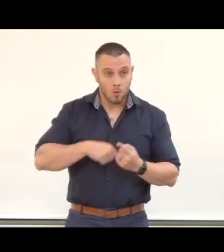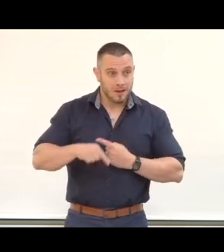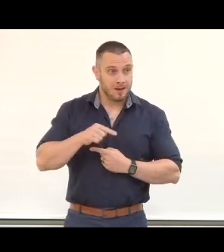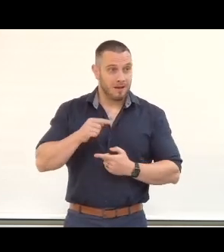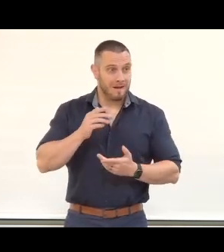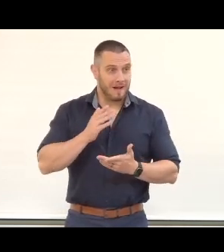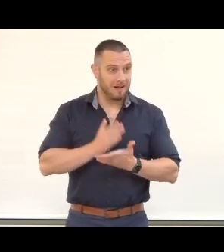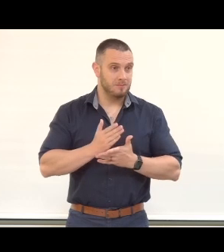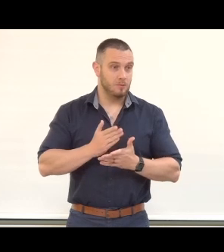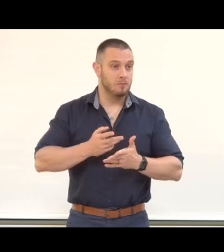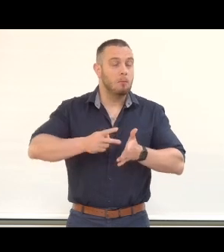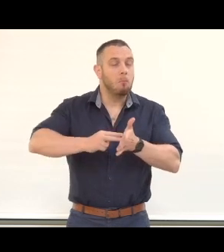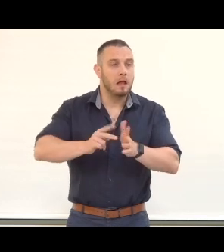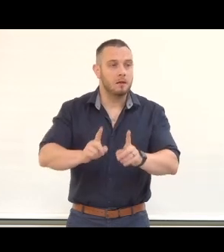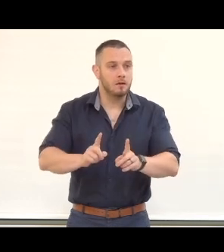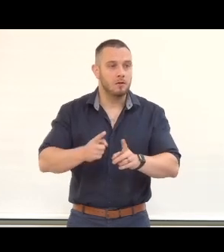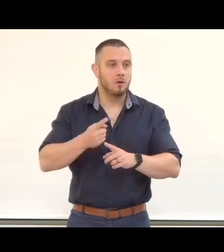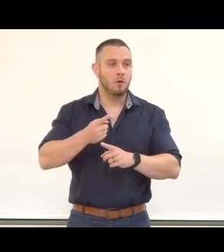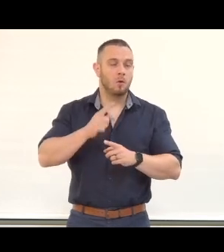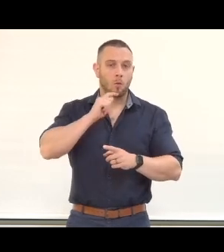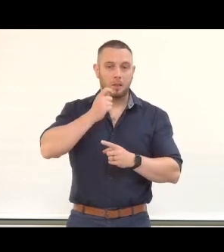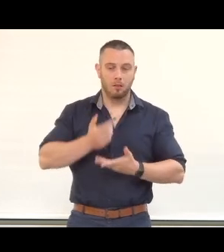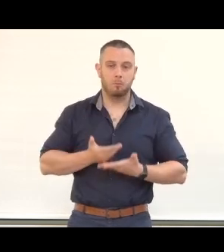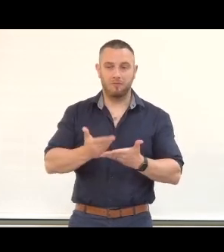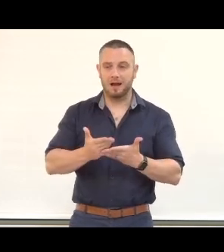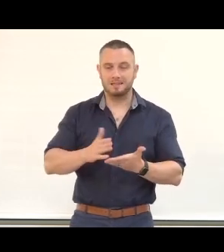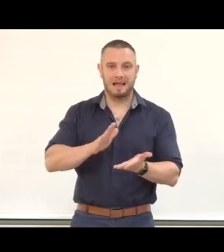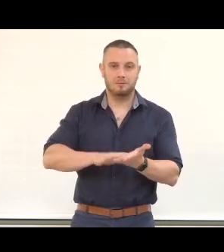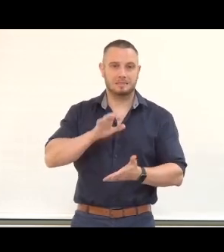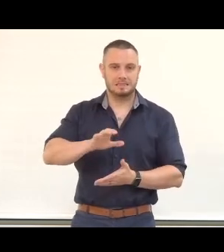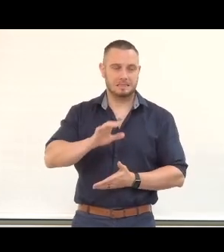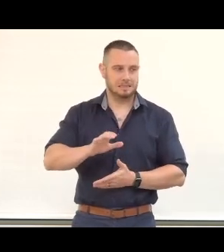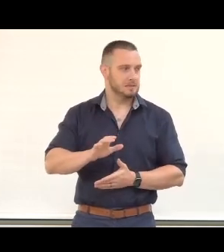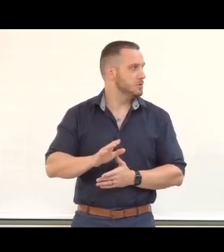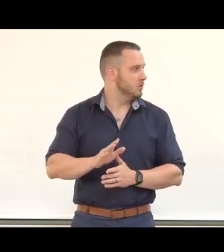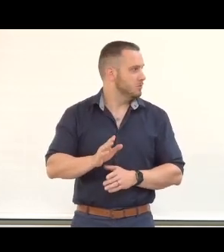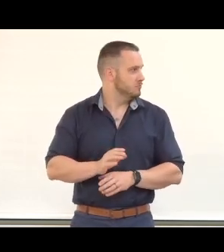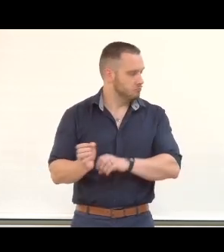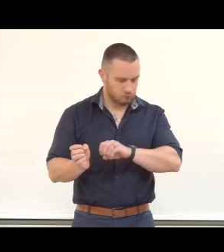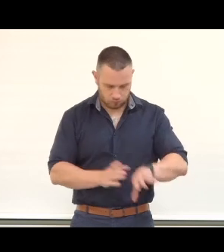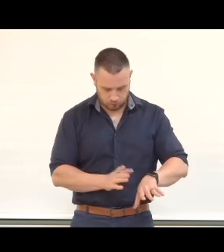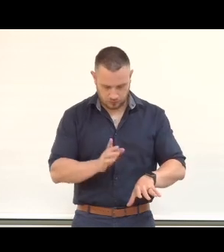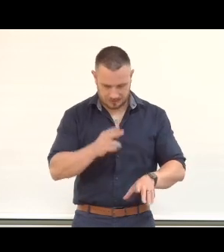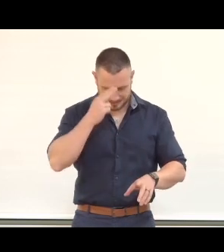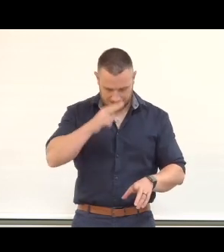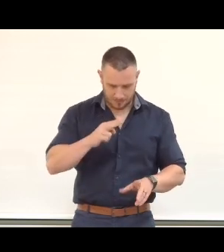The plan is that we are going to provide the Mission Support Center, but we're not calling that because that would be confusing, so it would be the Mission